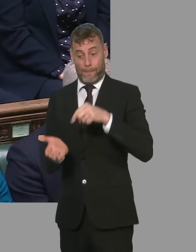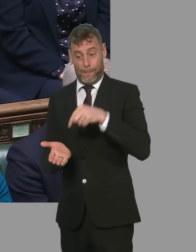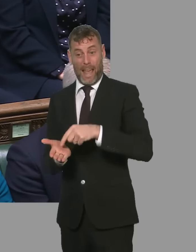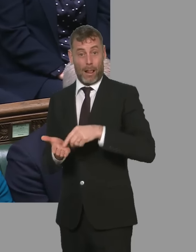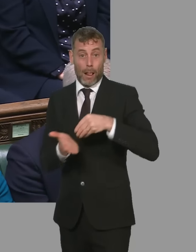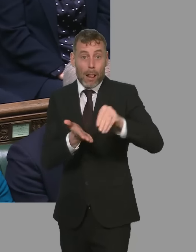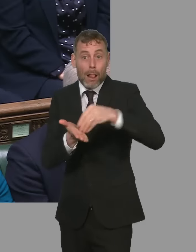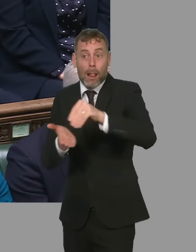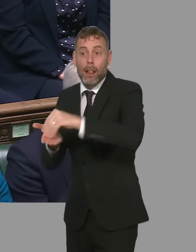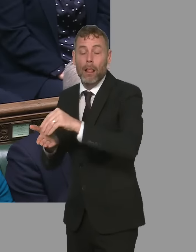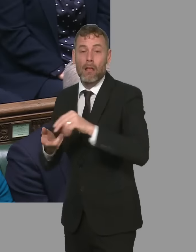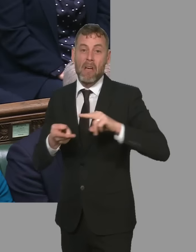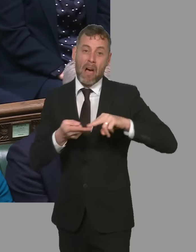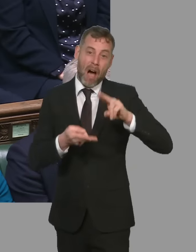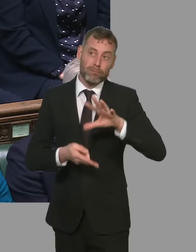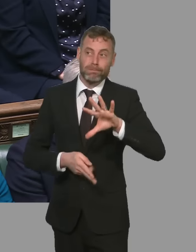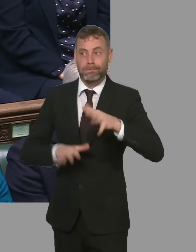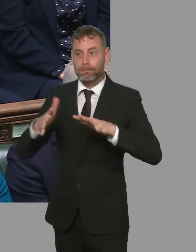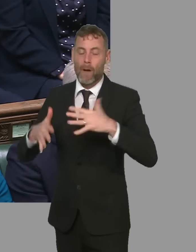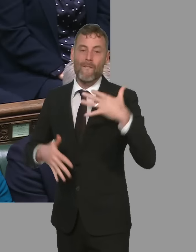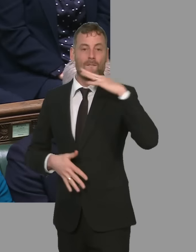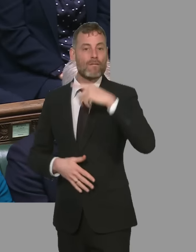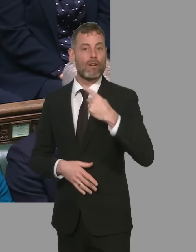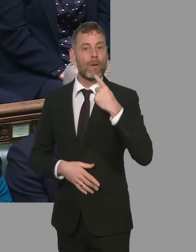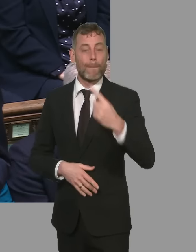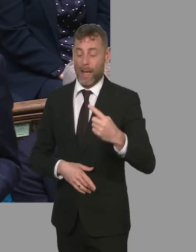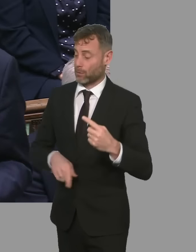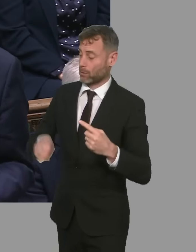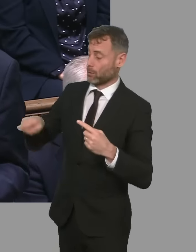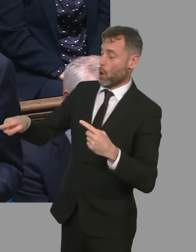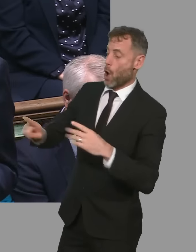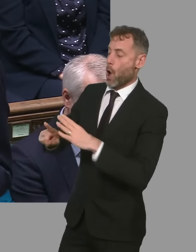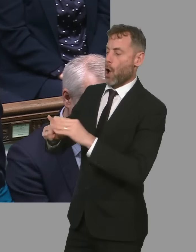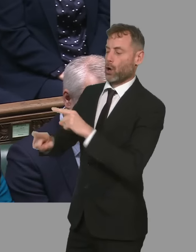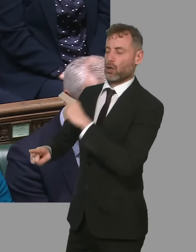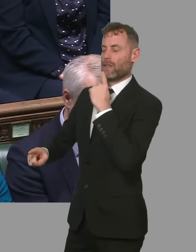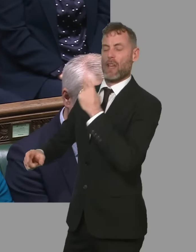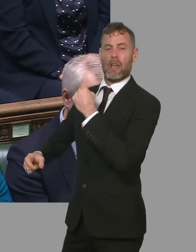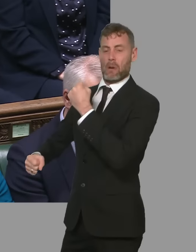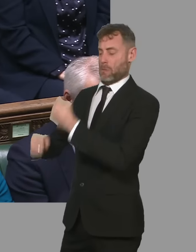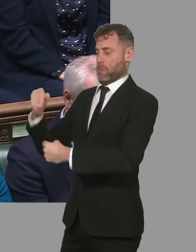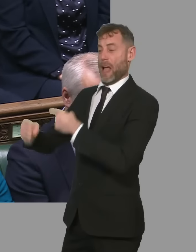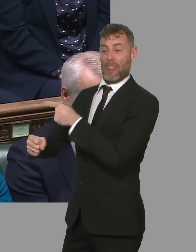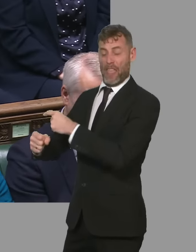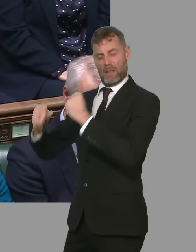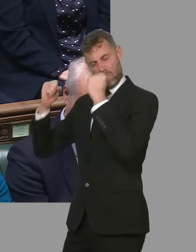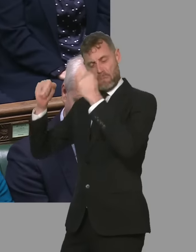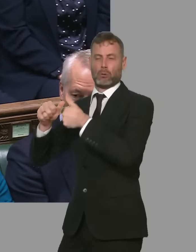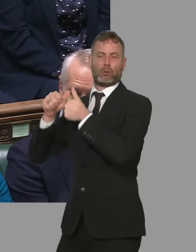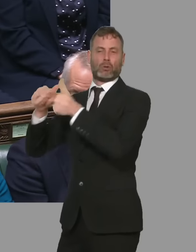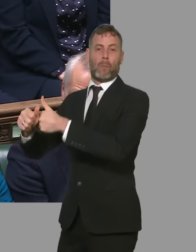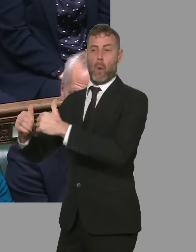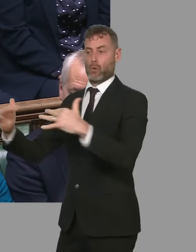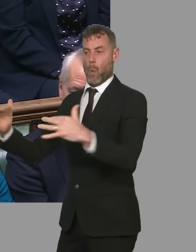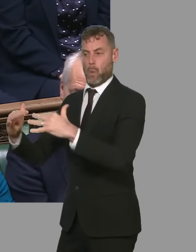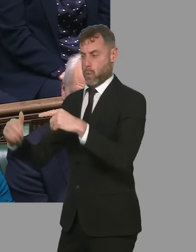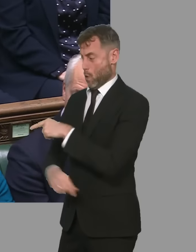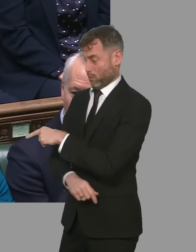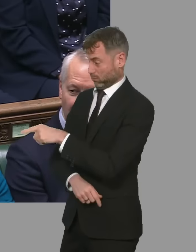the leader of the Conservatives, who cheered on this illegal war without a thought for the impact on people's energy bills,